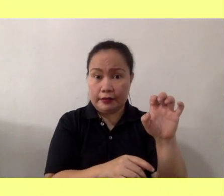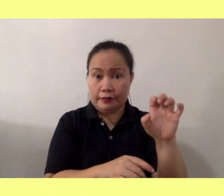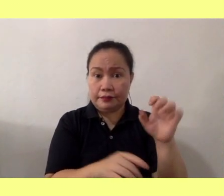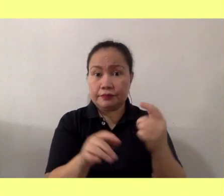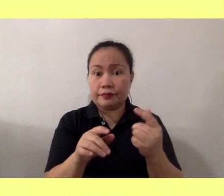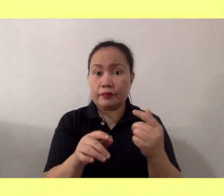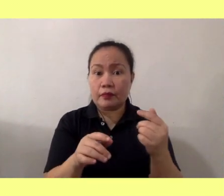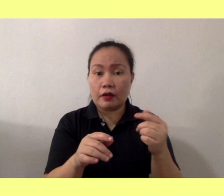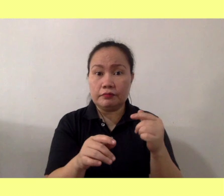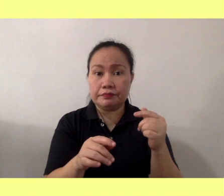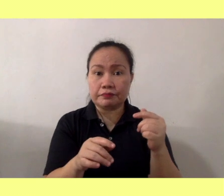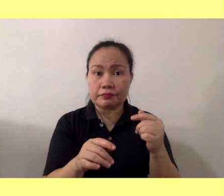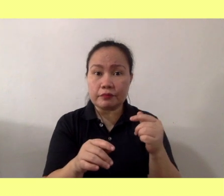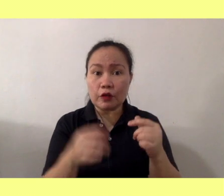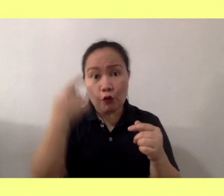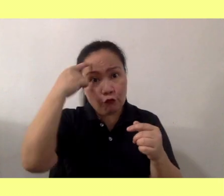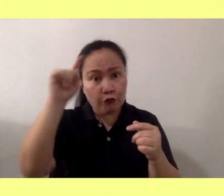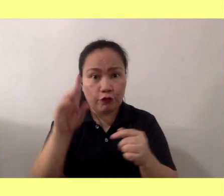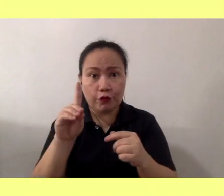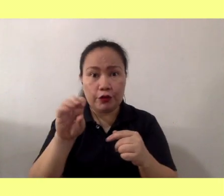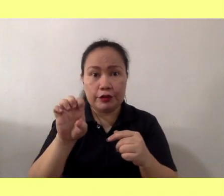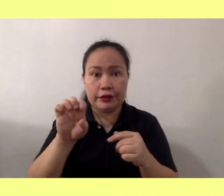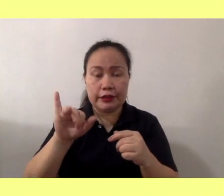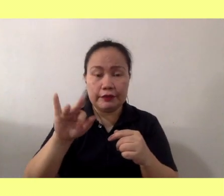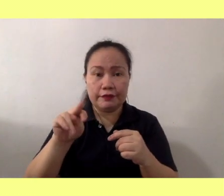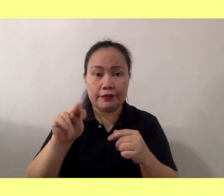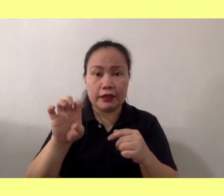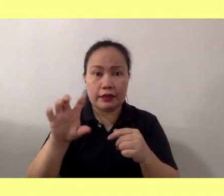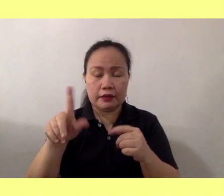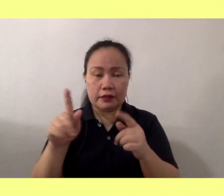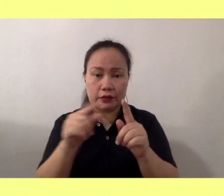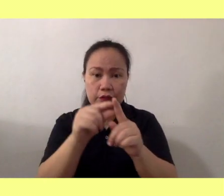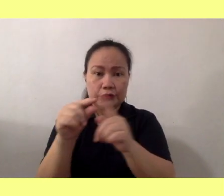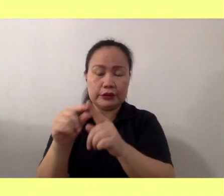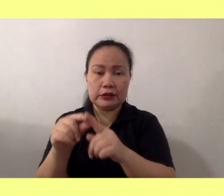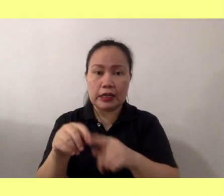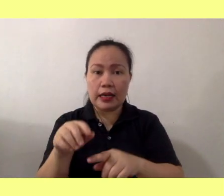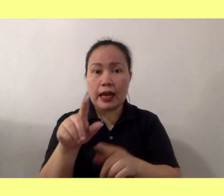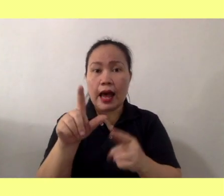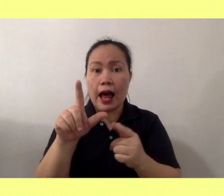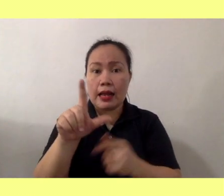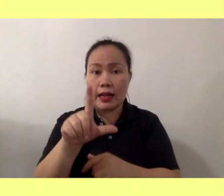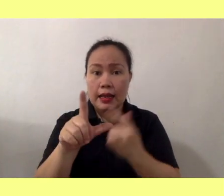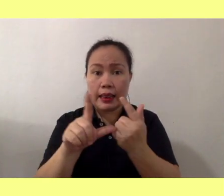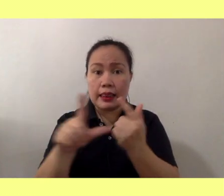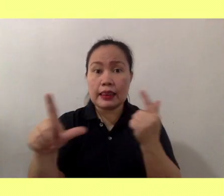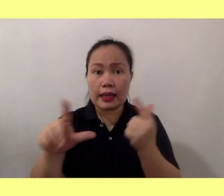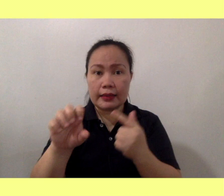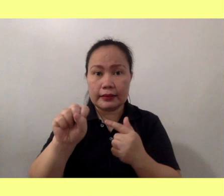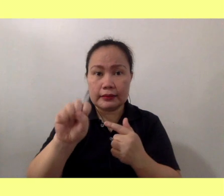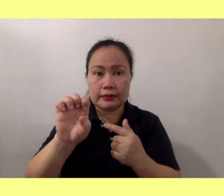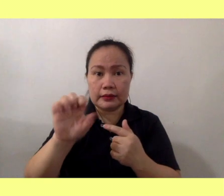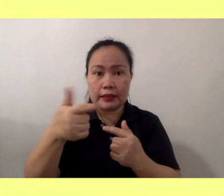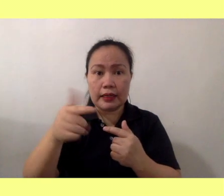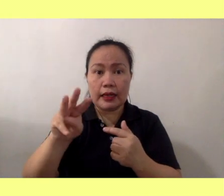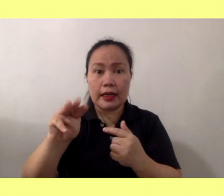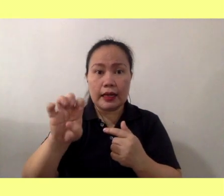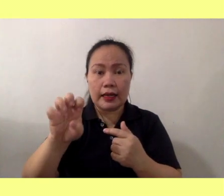actually has its own definition. Okay? Meron na siyang definition. Okay? Pero ang line,